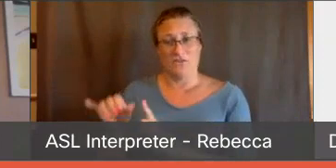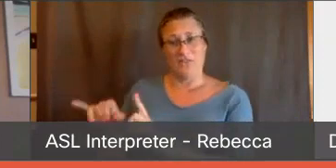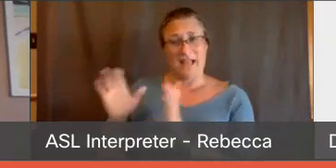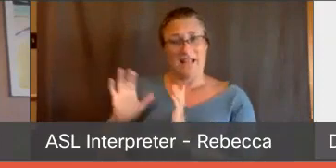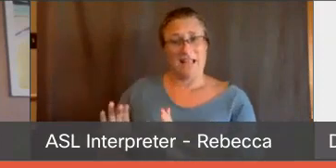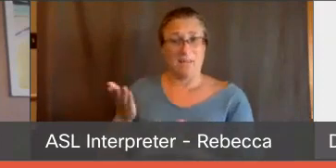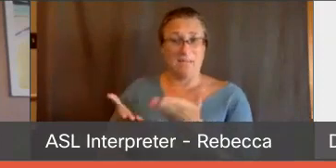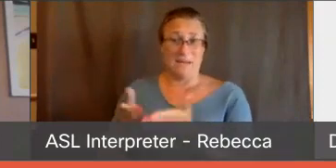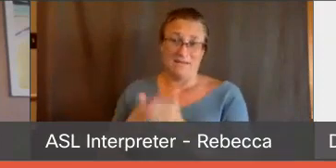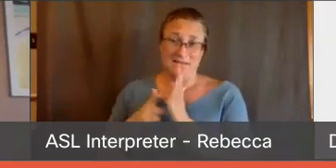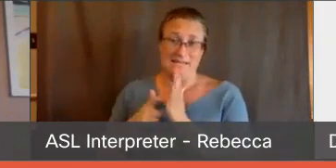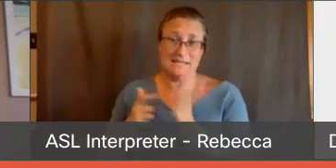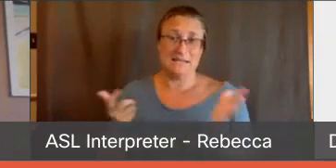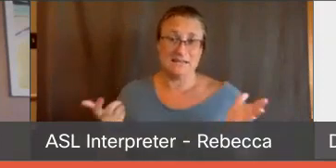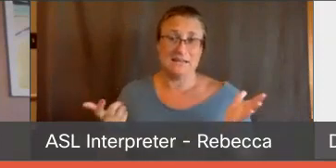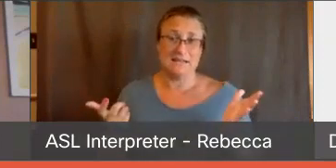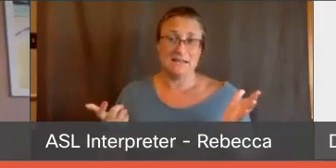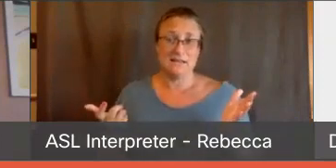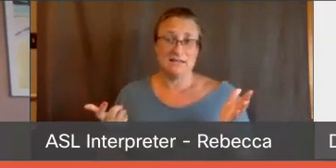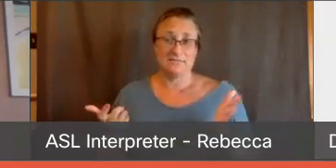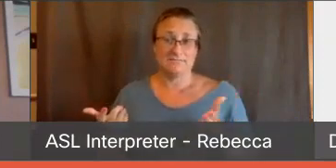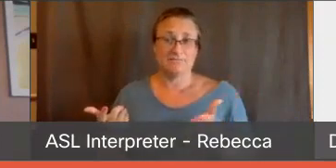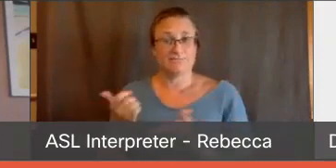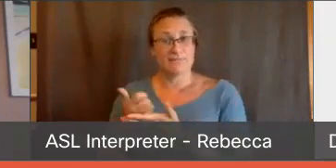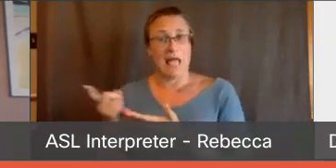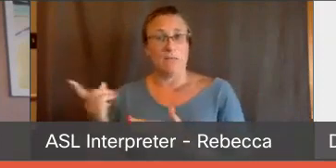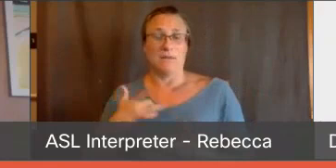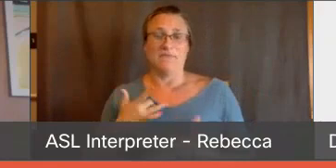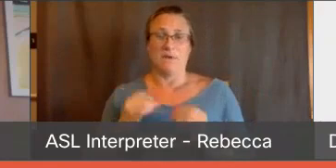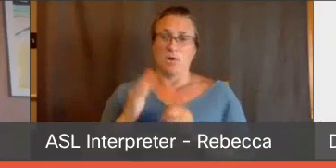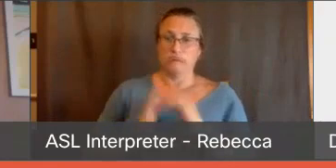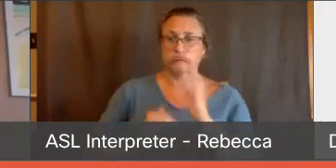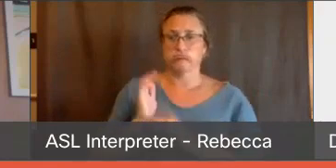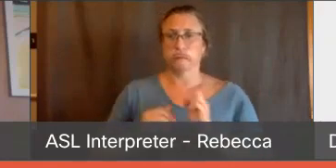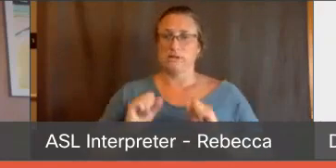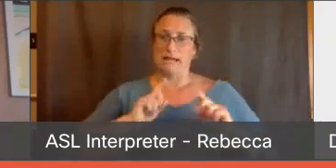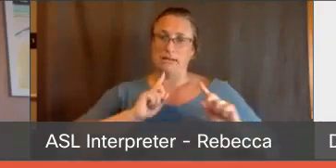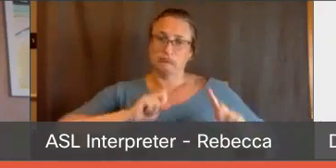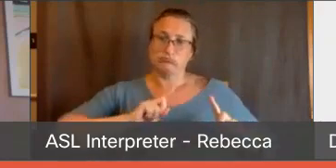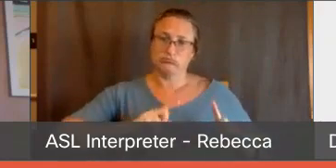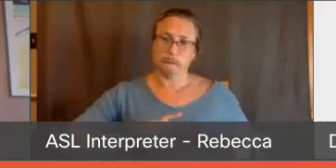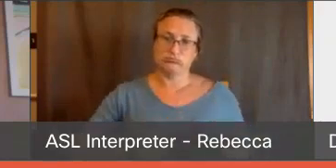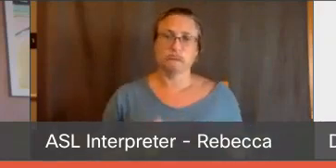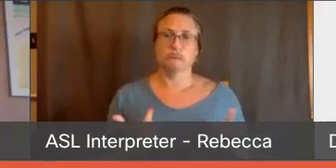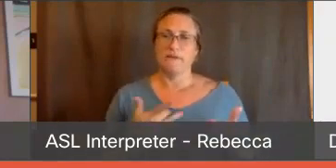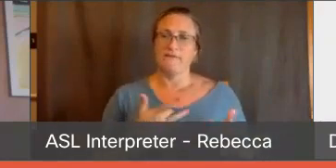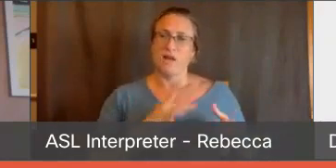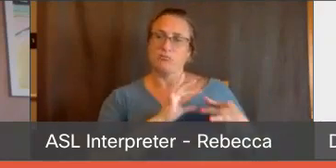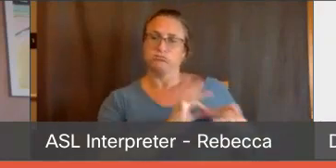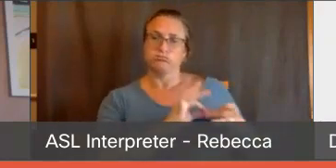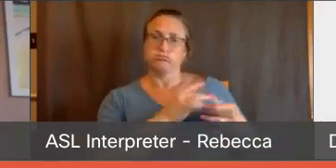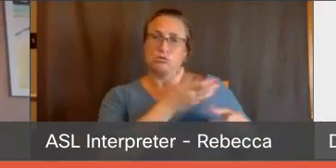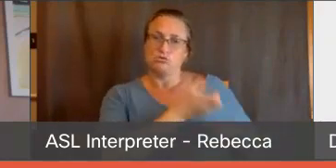was, because it helped you kind of address that. It helped him be in a space to answer the intake questions, and it helped build trust and rapport in